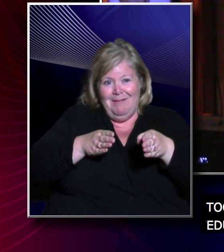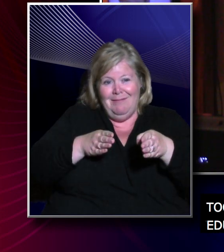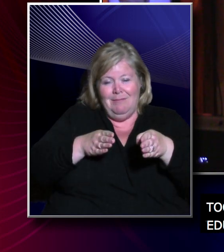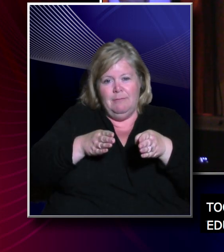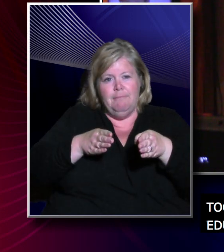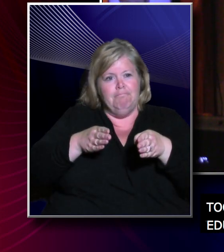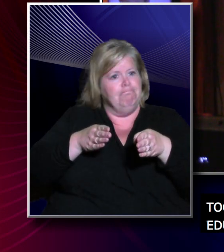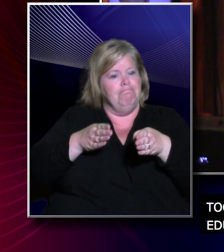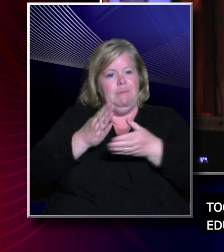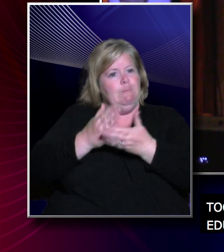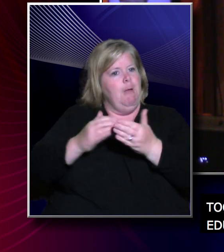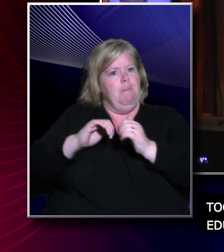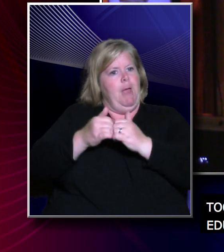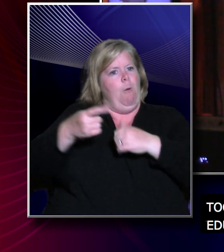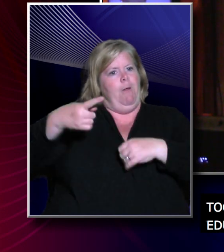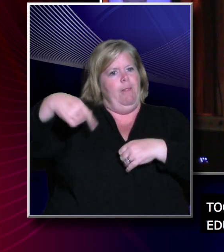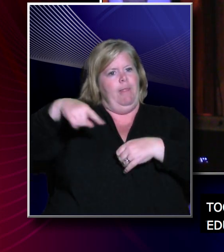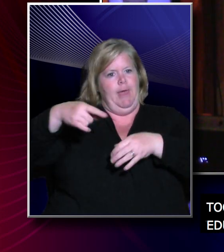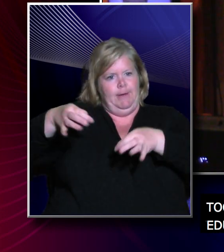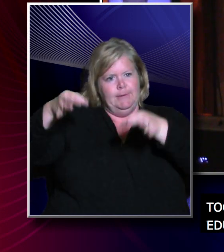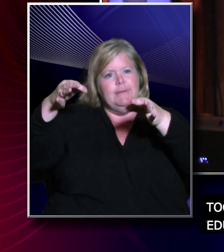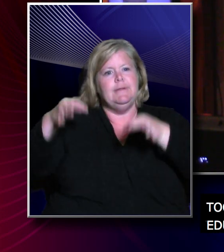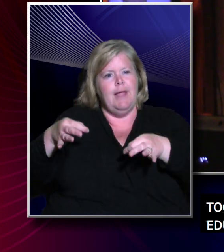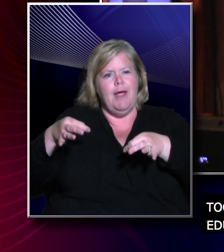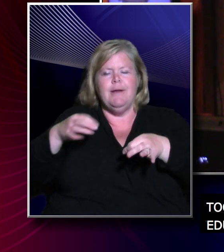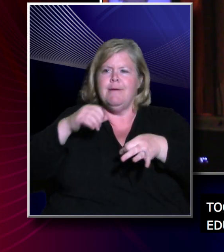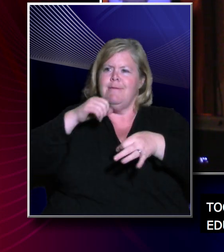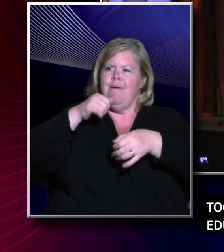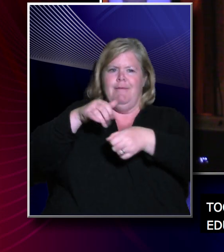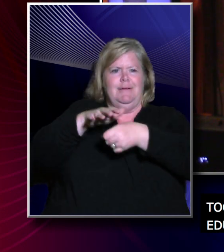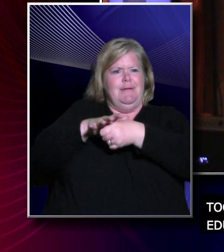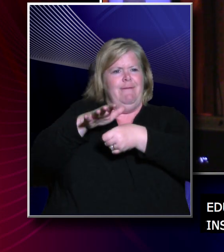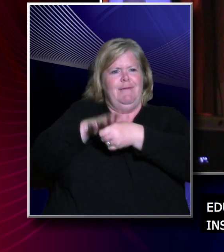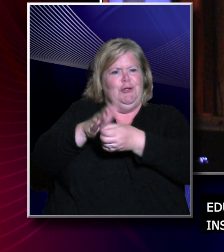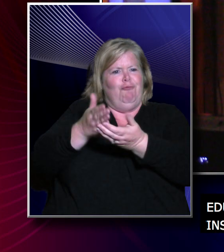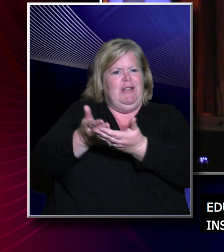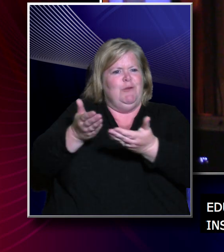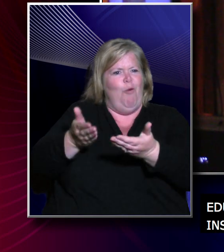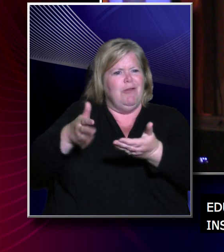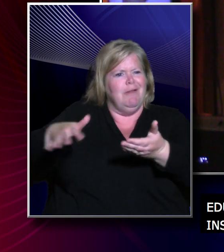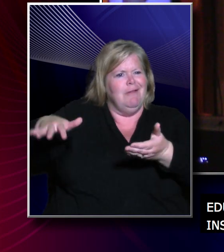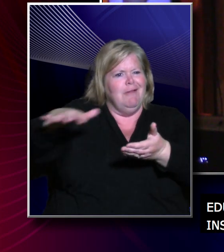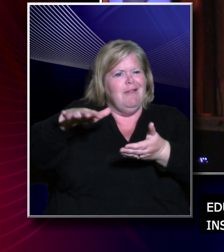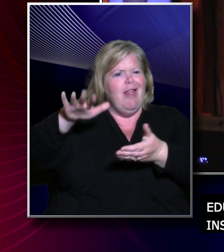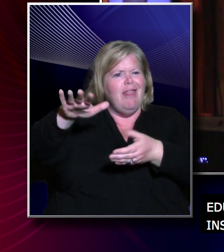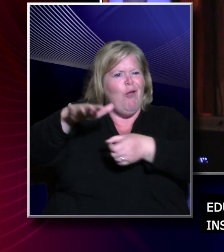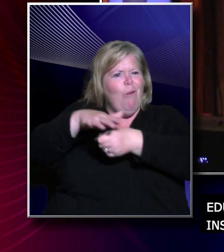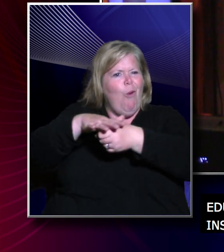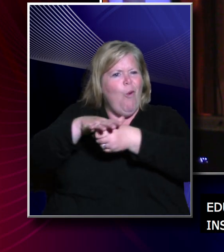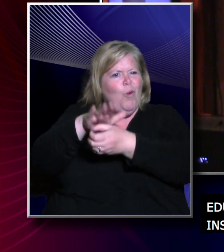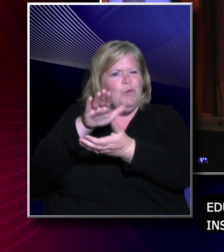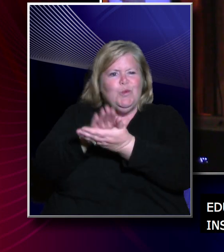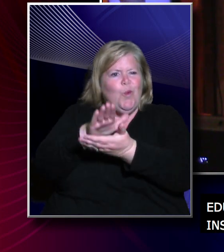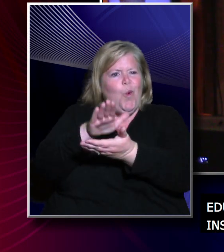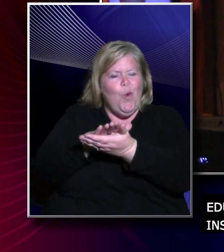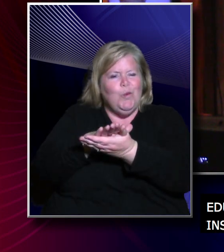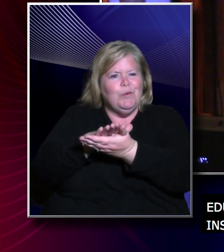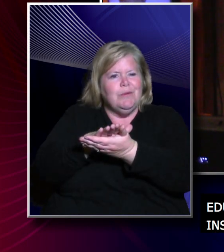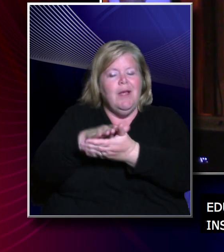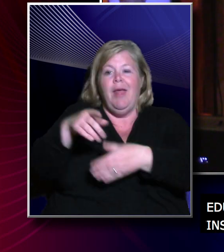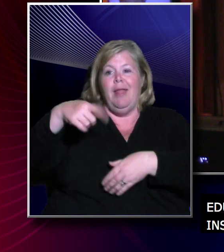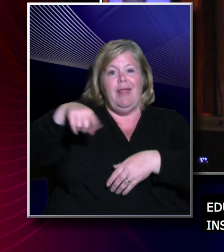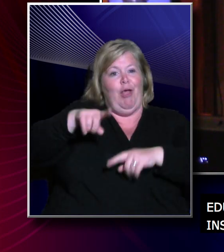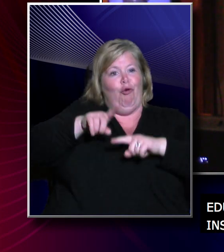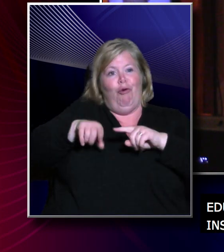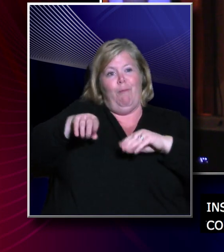they decided there were insufficient resources in the local schools, that they couldn't provide